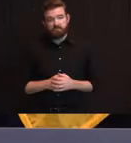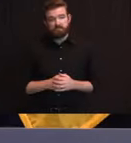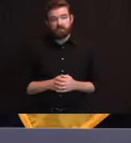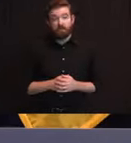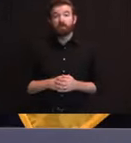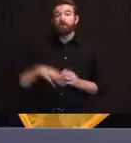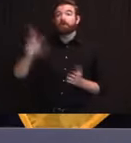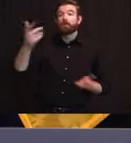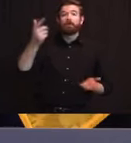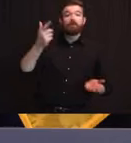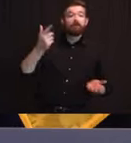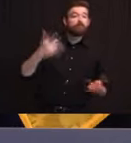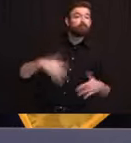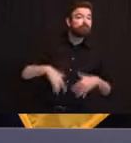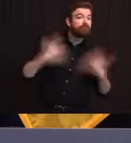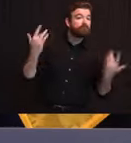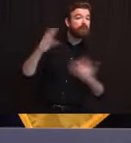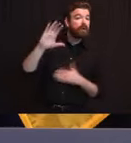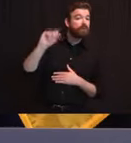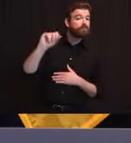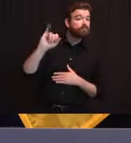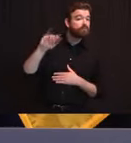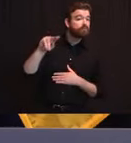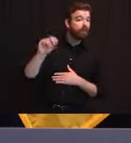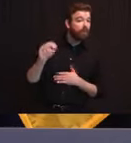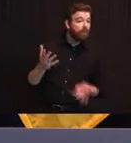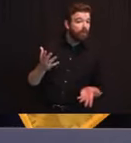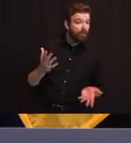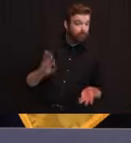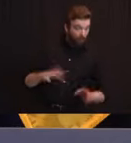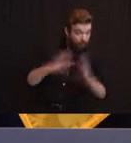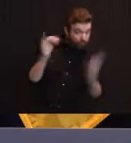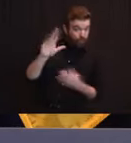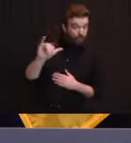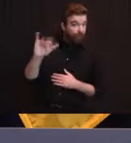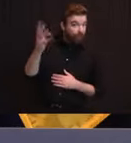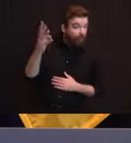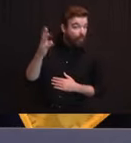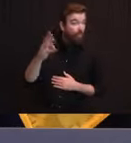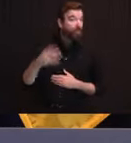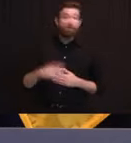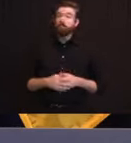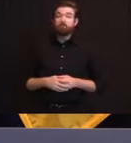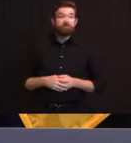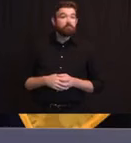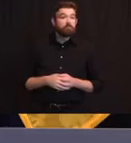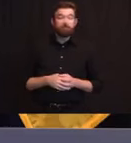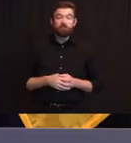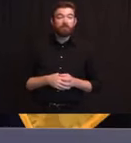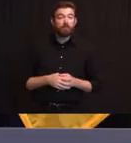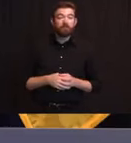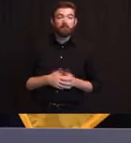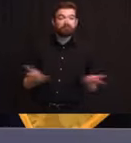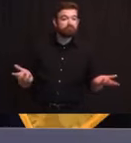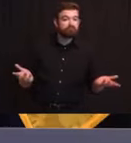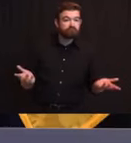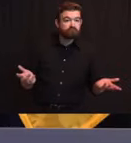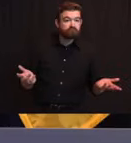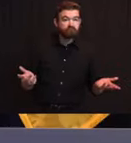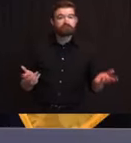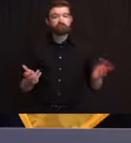on July 4th? Or what parameters do they need to meet in order for that target date to be met? Yeah, I don't want to make news today, but